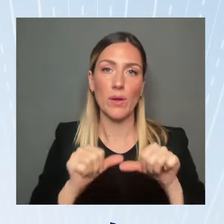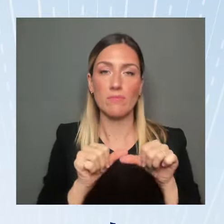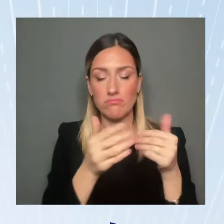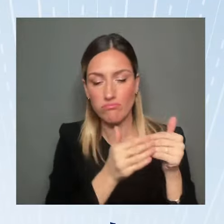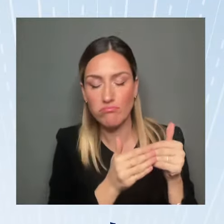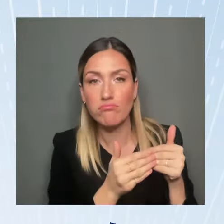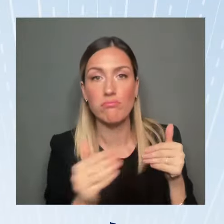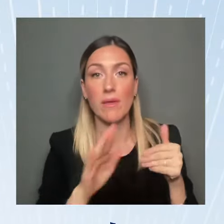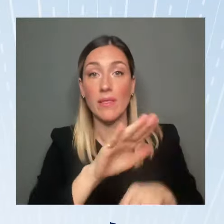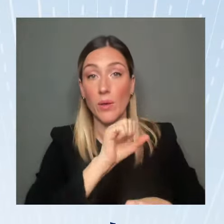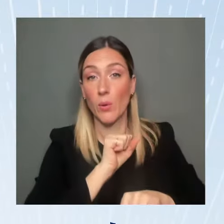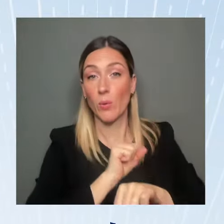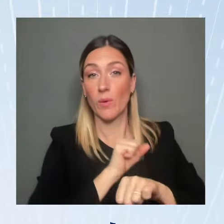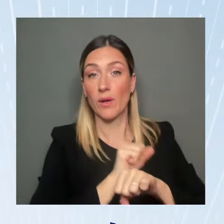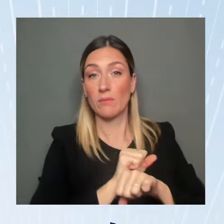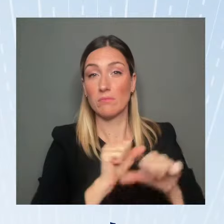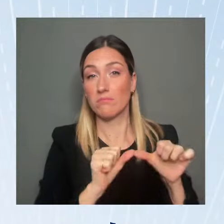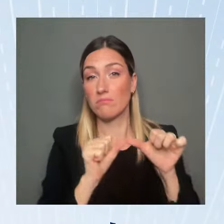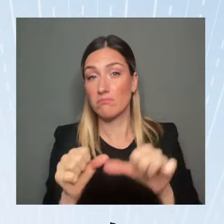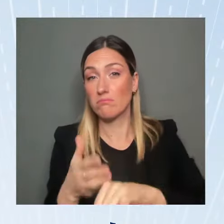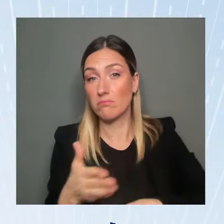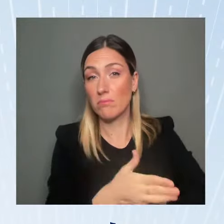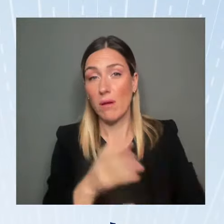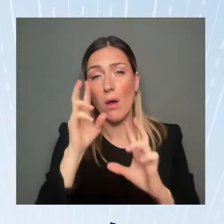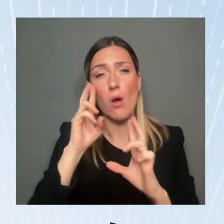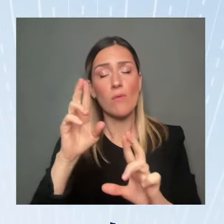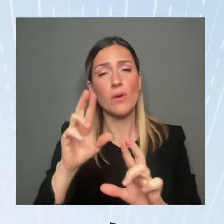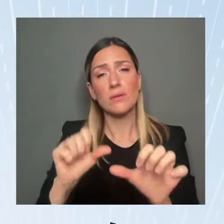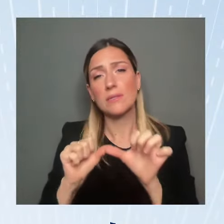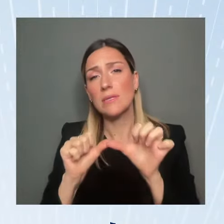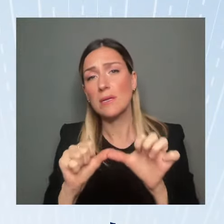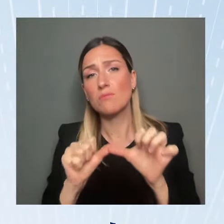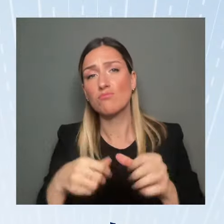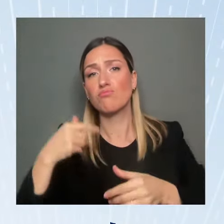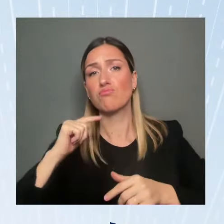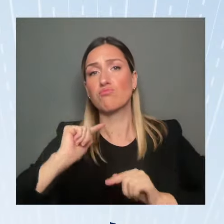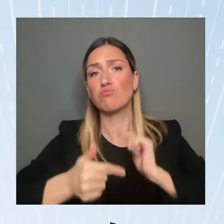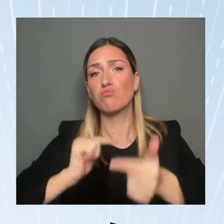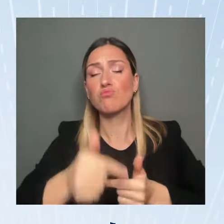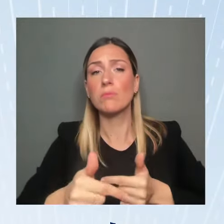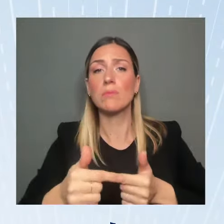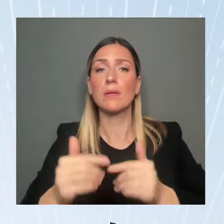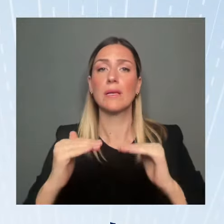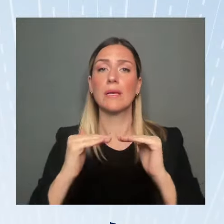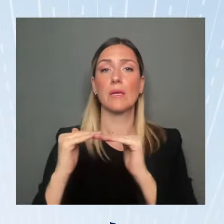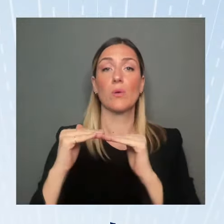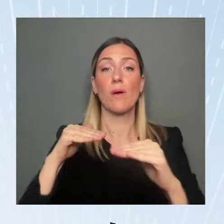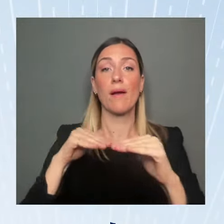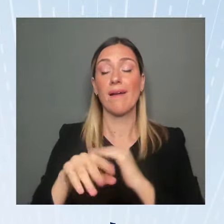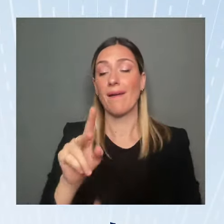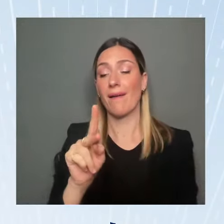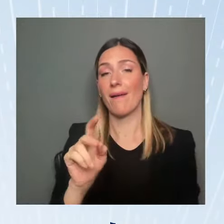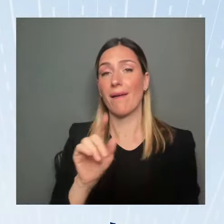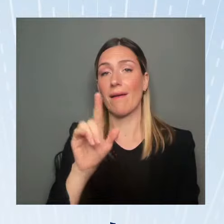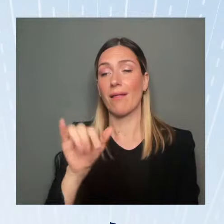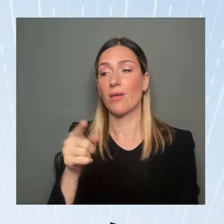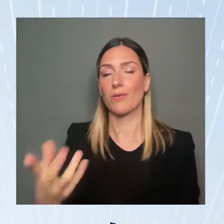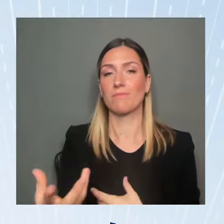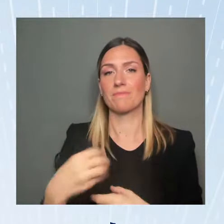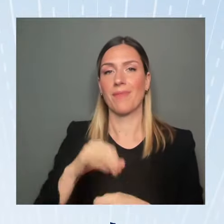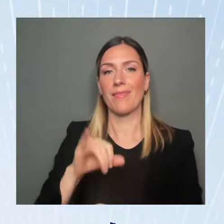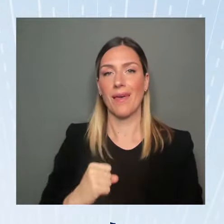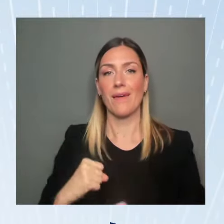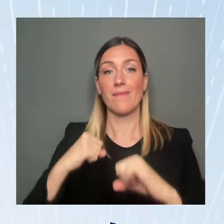they began, and hopefully, we'll just keep passing the baton forward until everyone has equal access. And Kelly, you've been part of that fight all along as